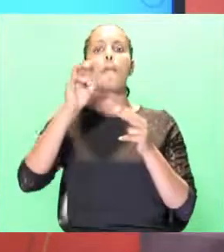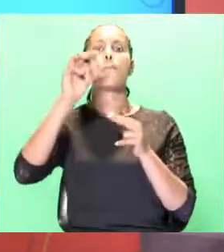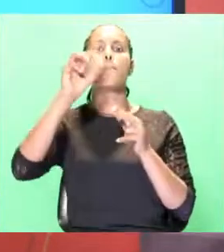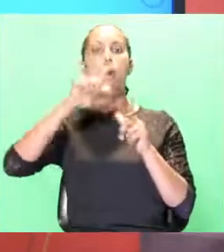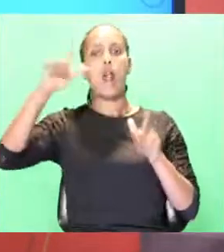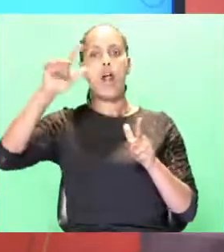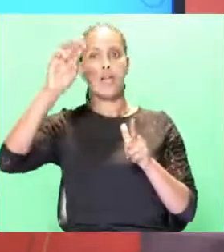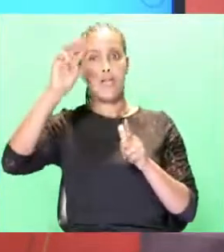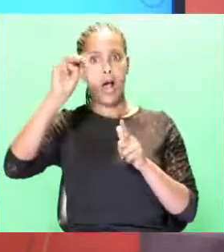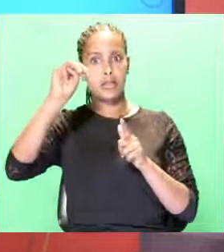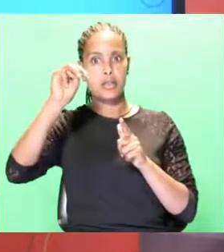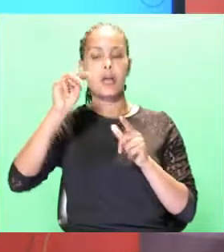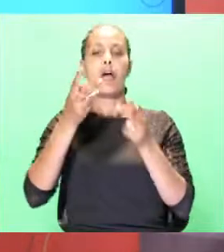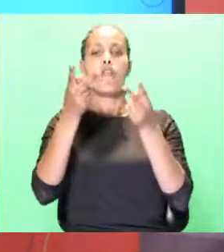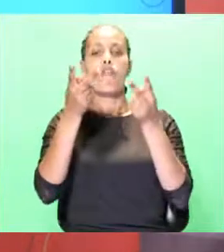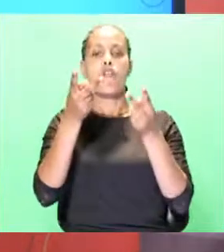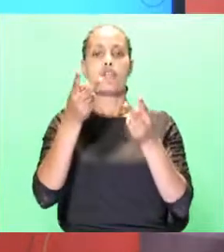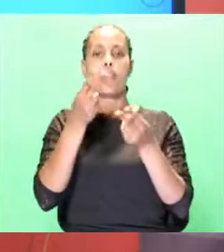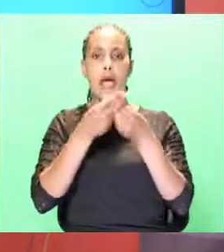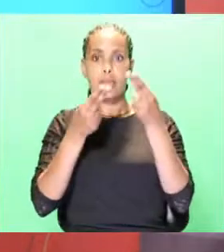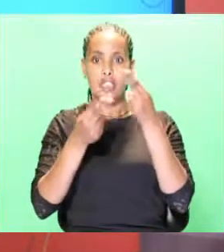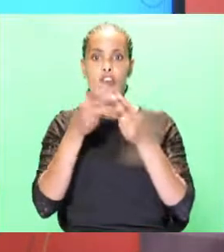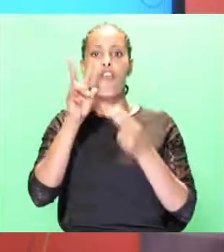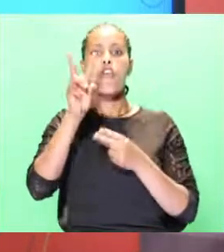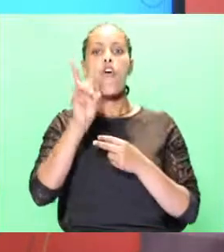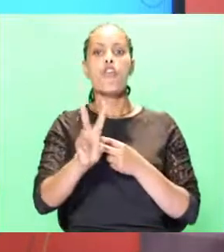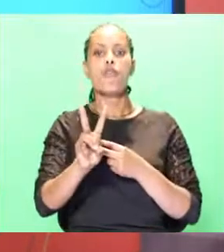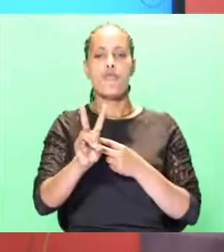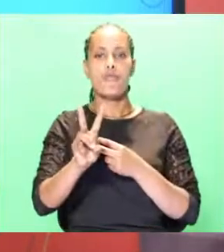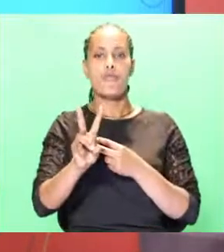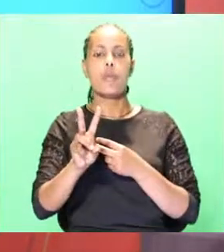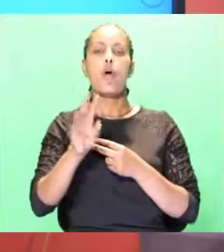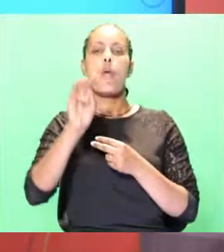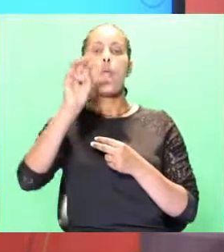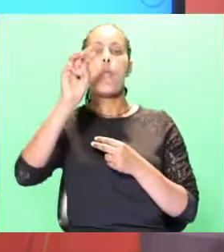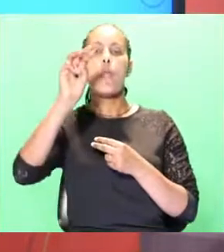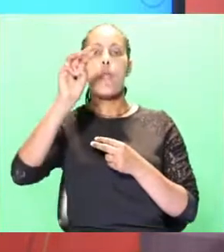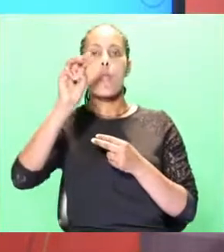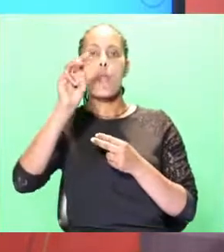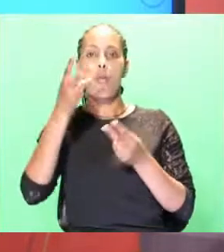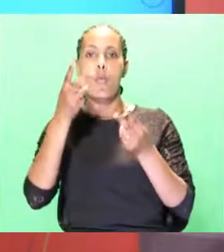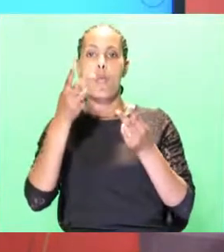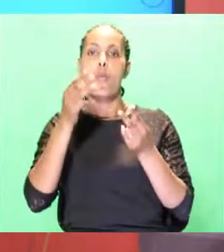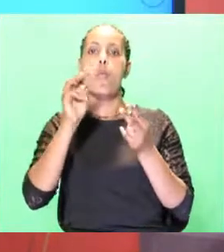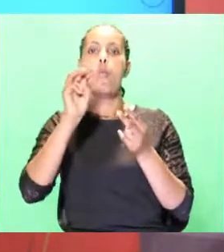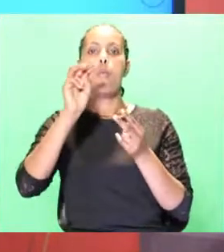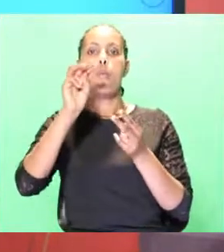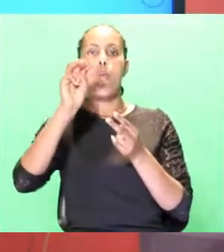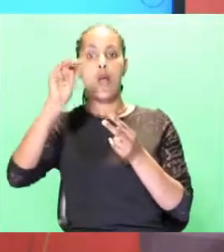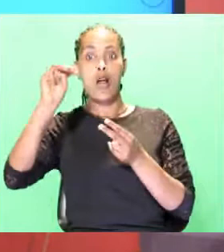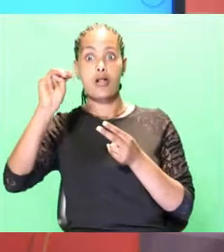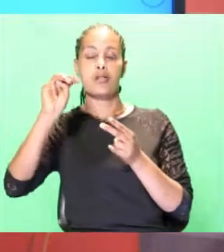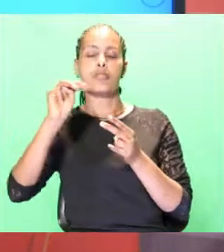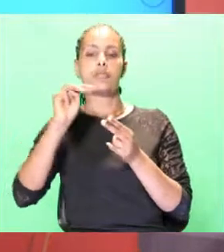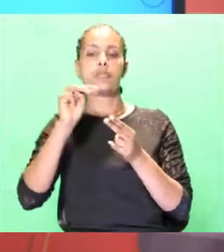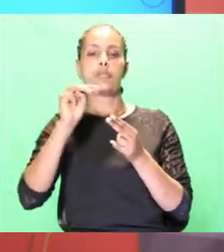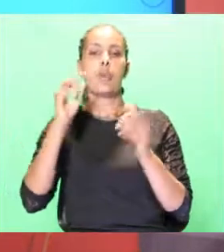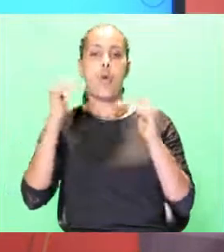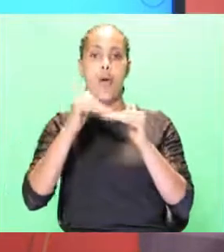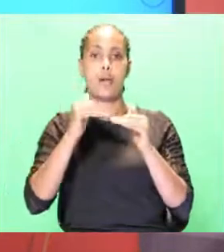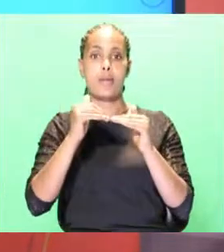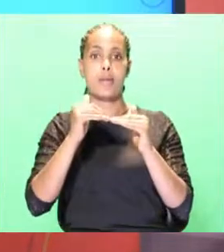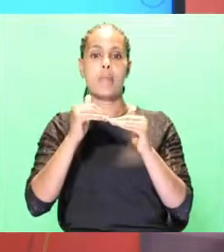times volume. Molarity of the solution times molar mass of the solid times volume of the solution